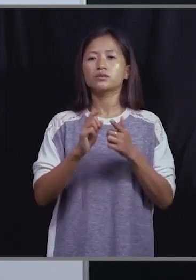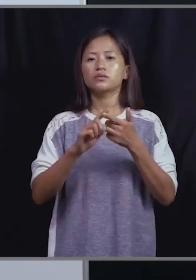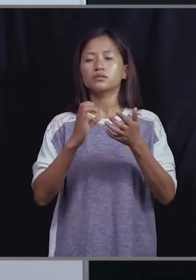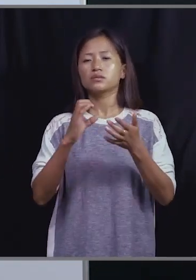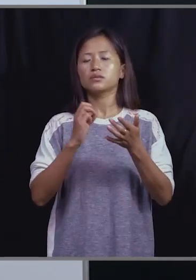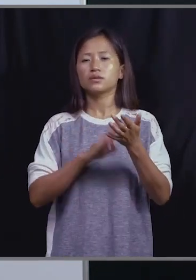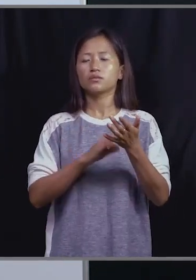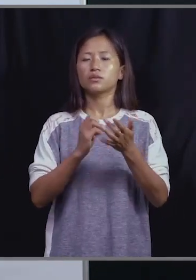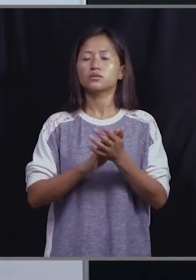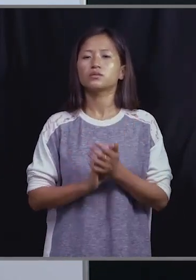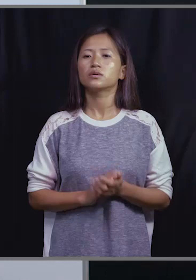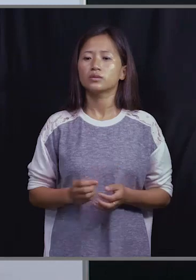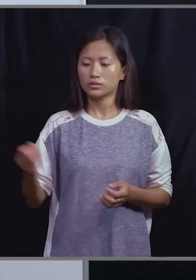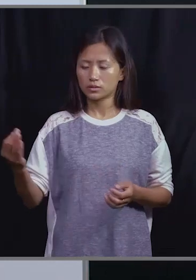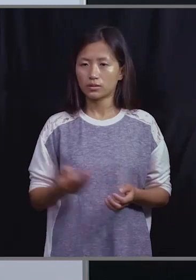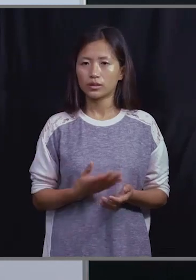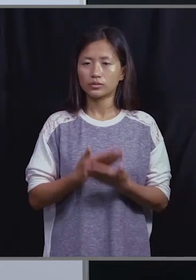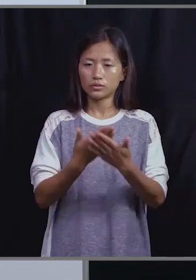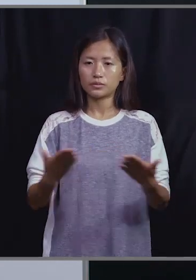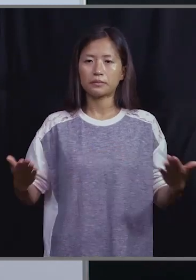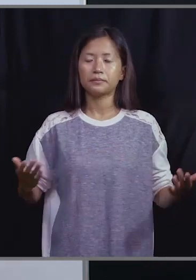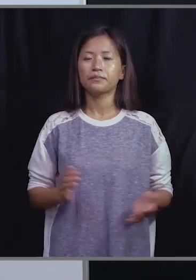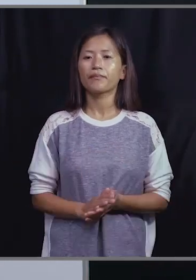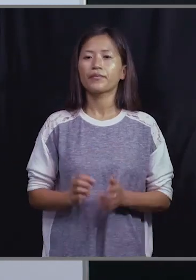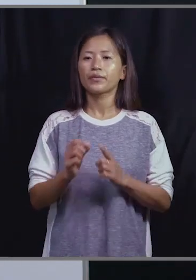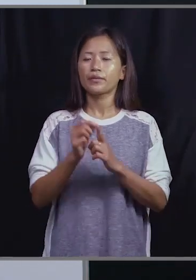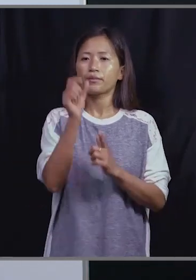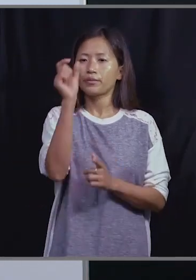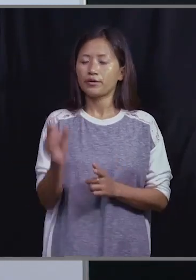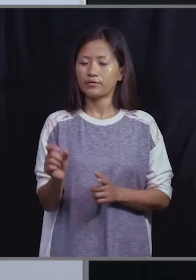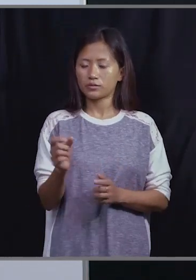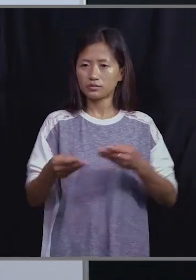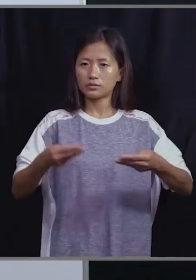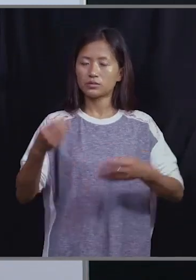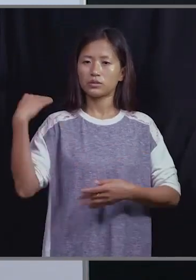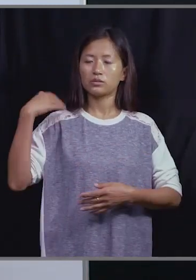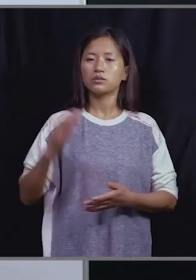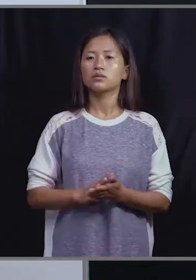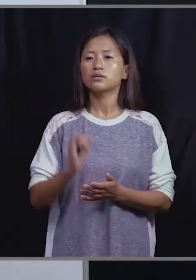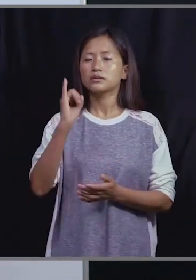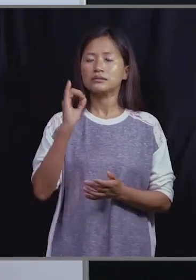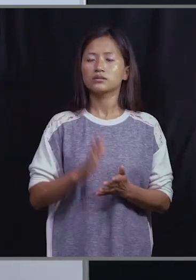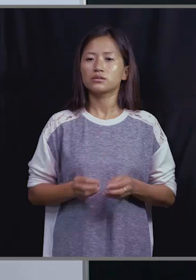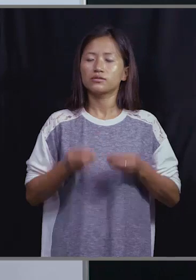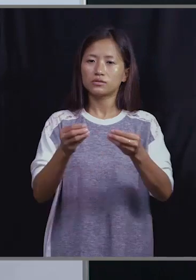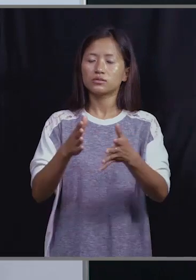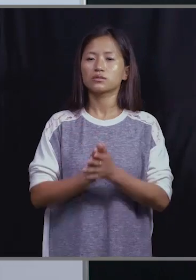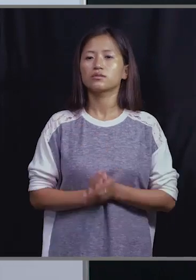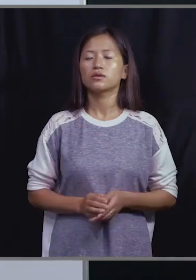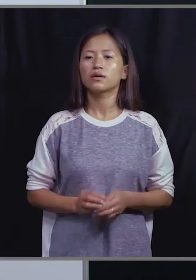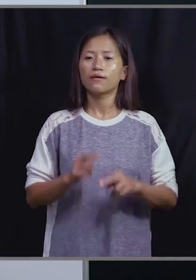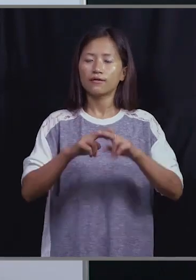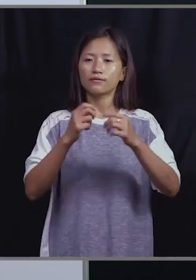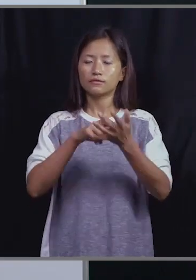of government, it was new to them. Even the private enterprises, even though the industries was to given to the private